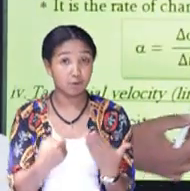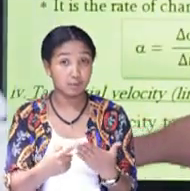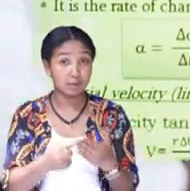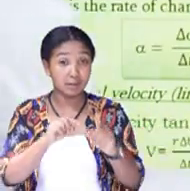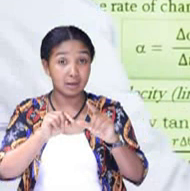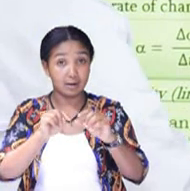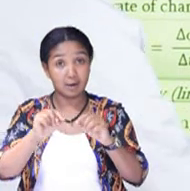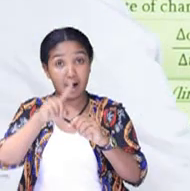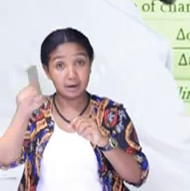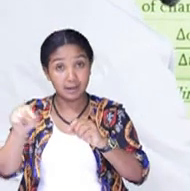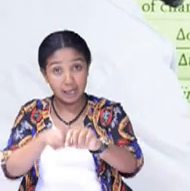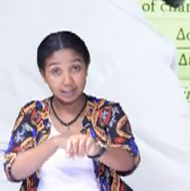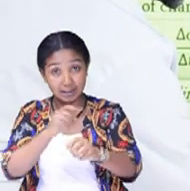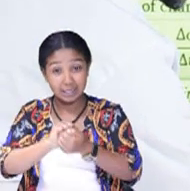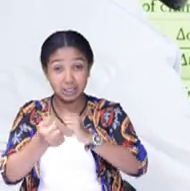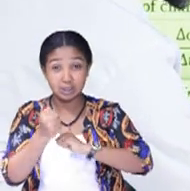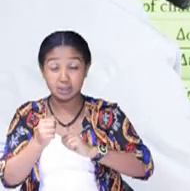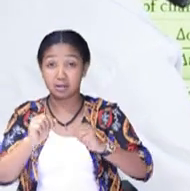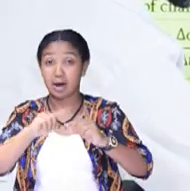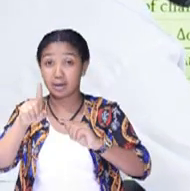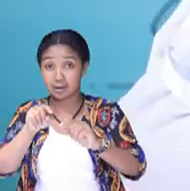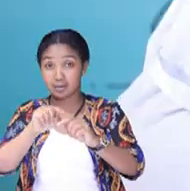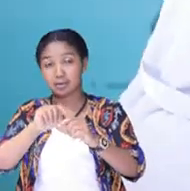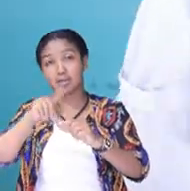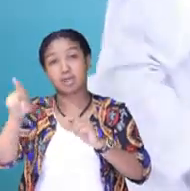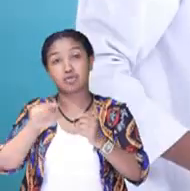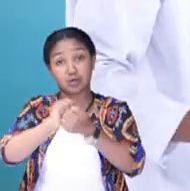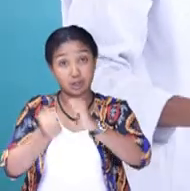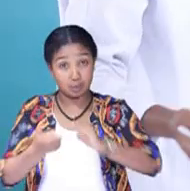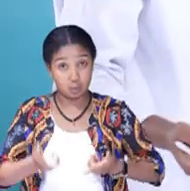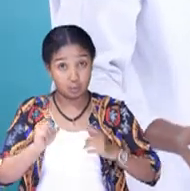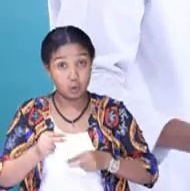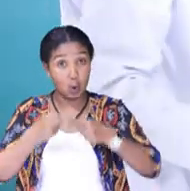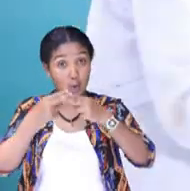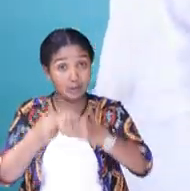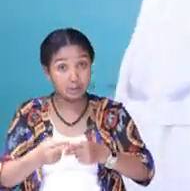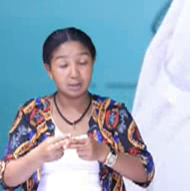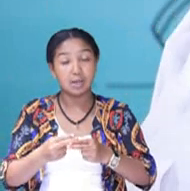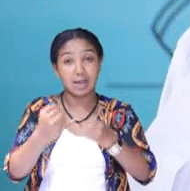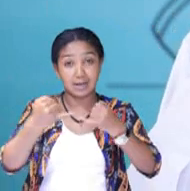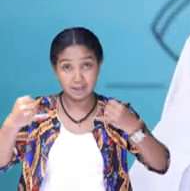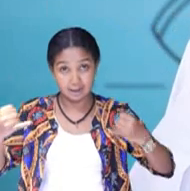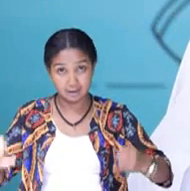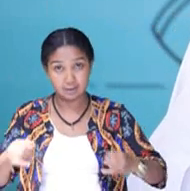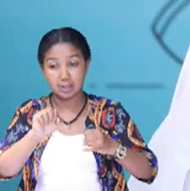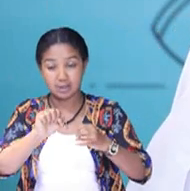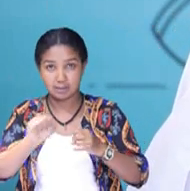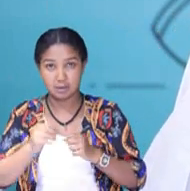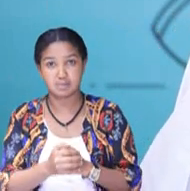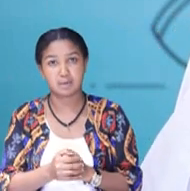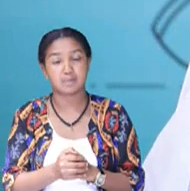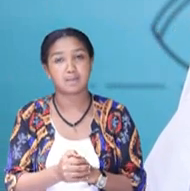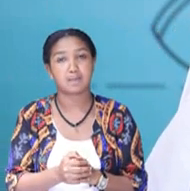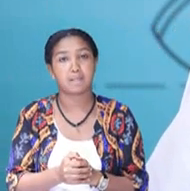the arc length, whenever there is a change in arc length, or call it a linear displacement, the radius remains